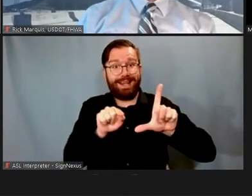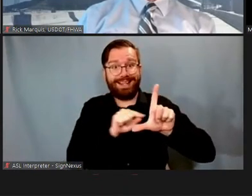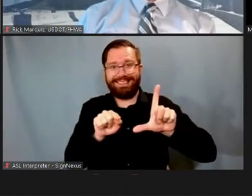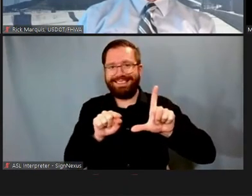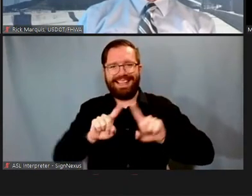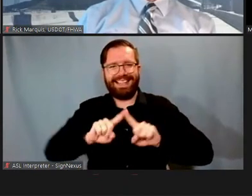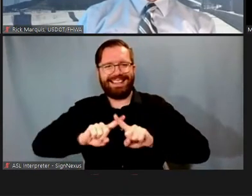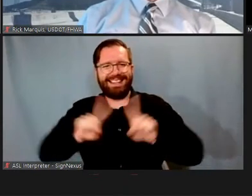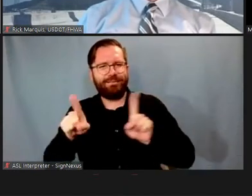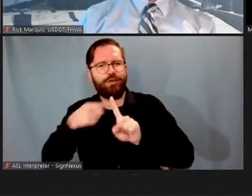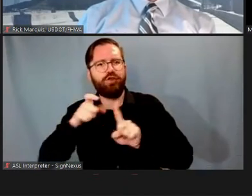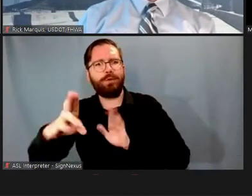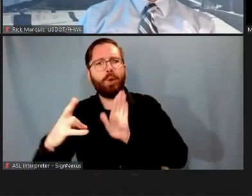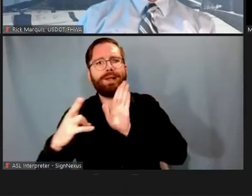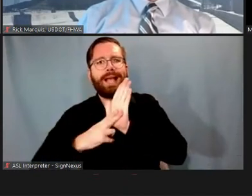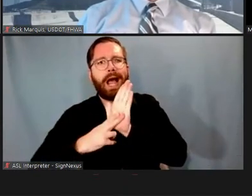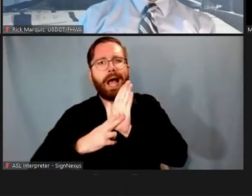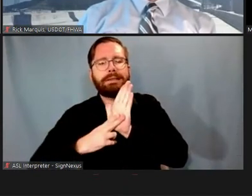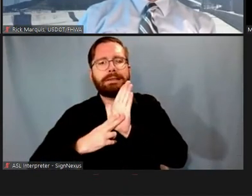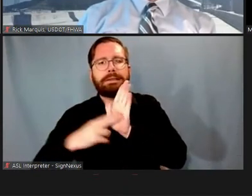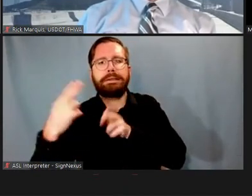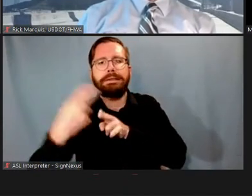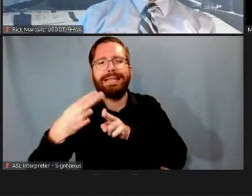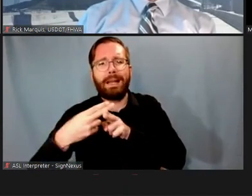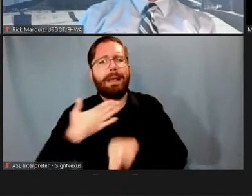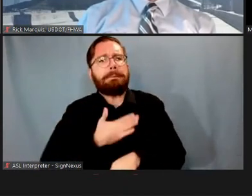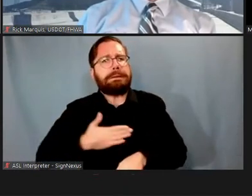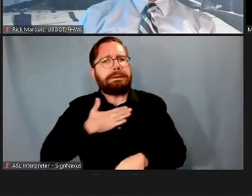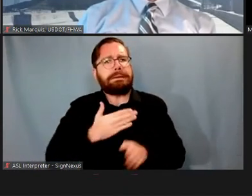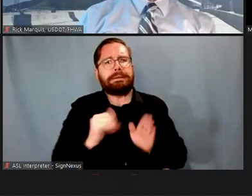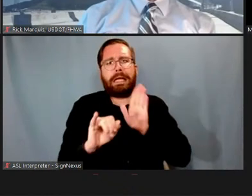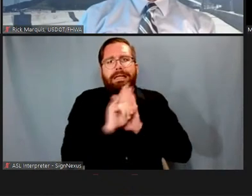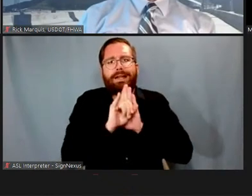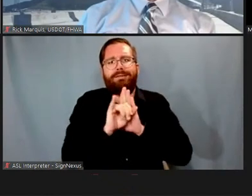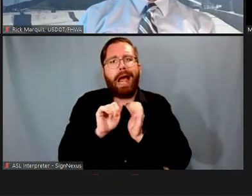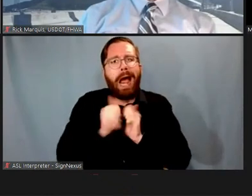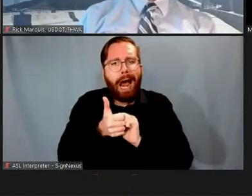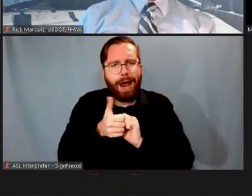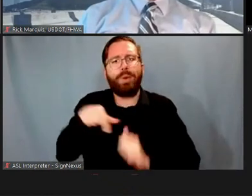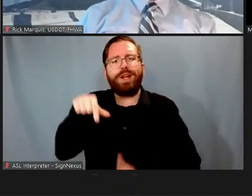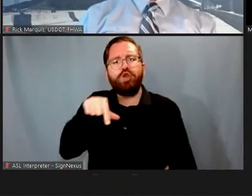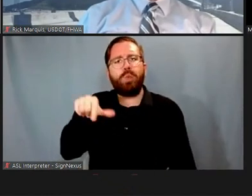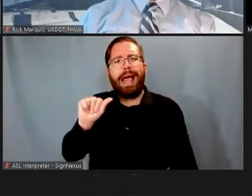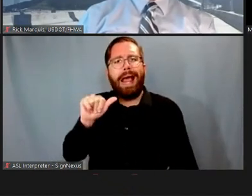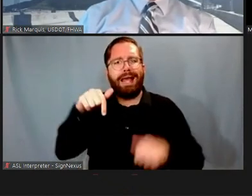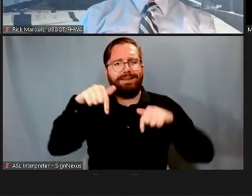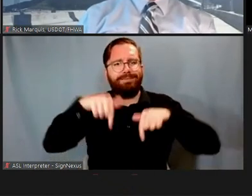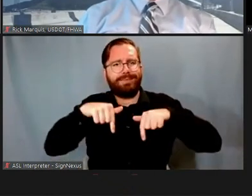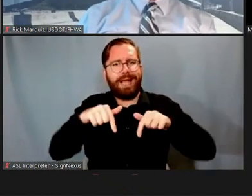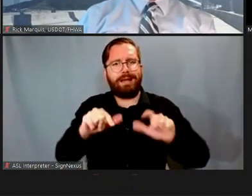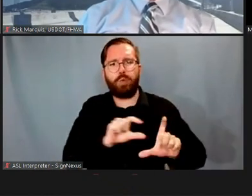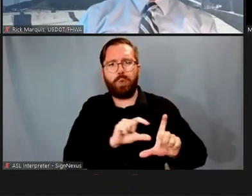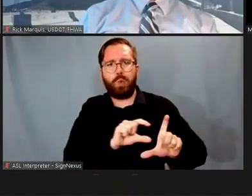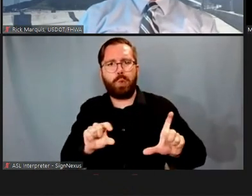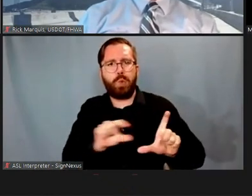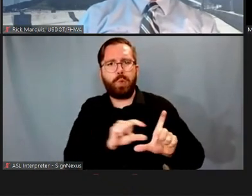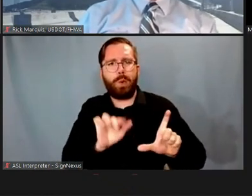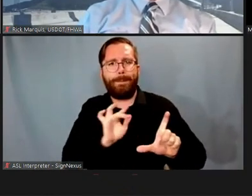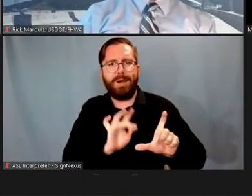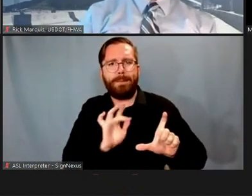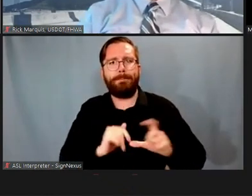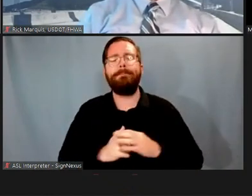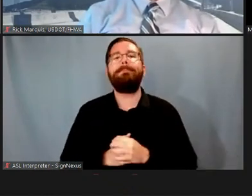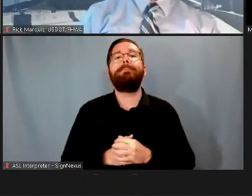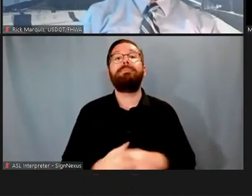up to speak but would like to speak please identify yourself in the q a function our next speaker